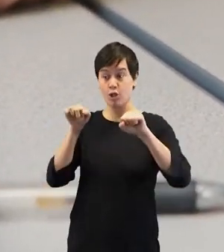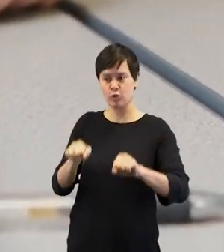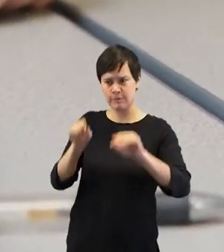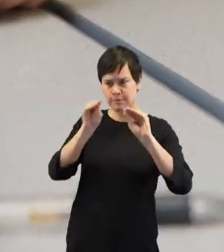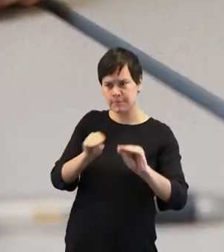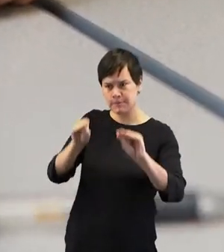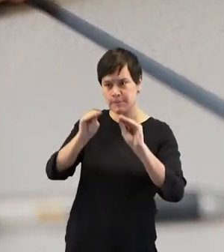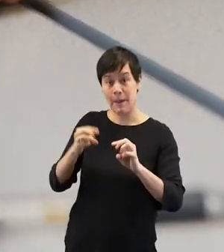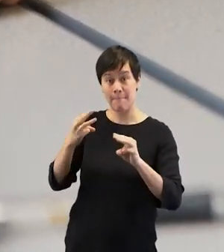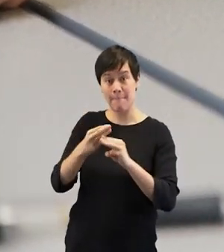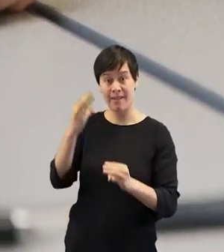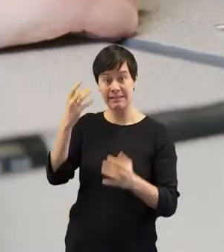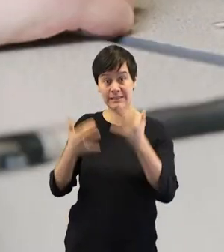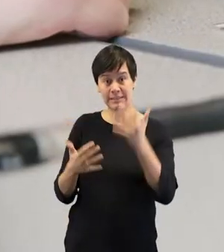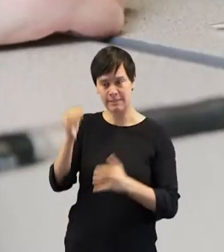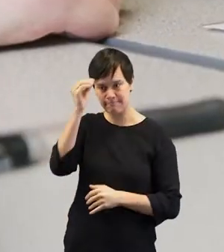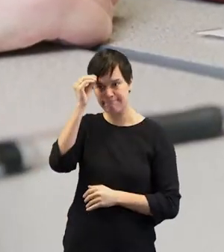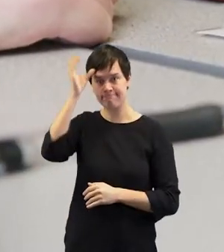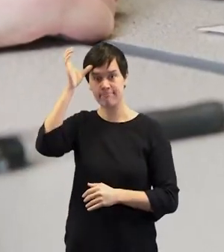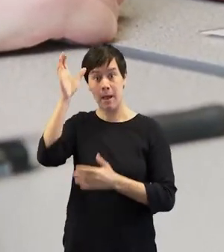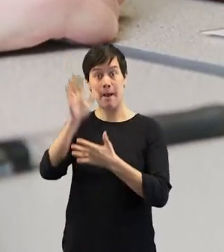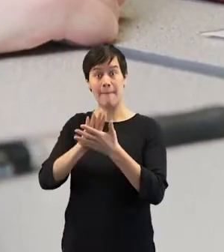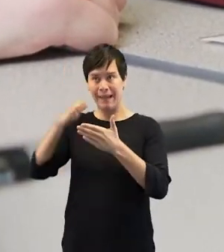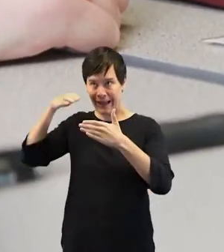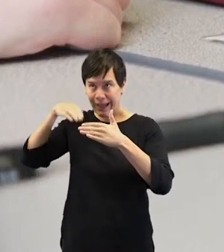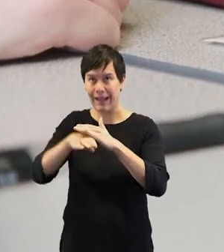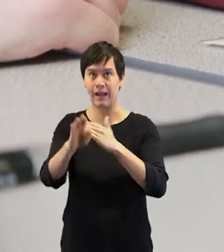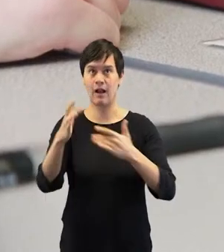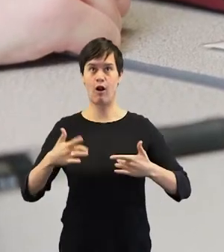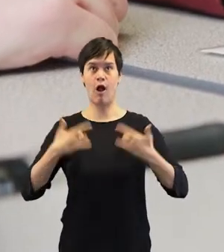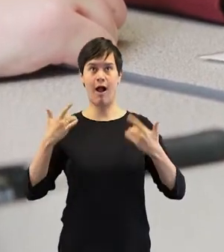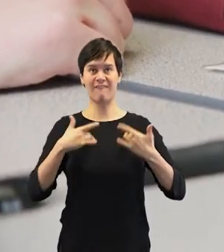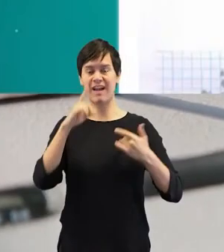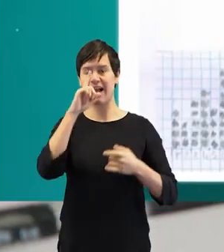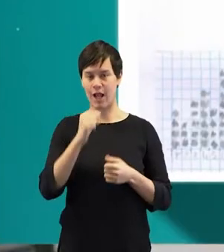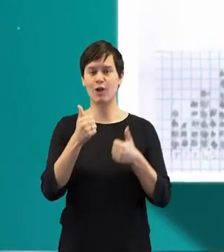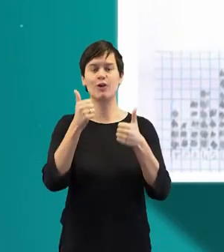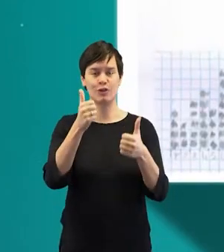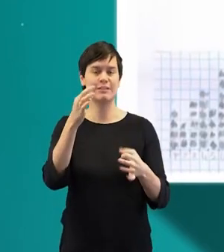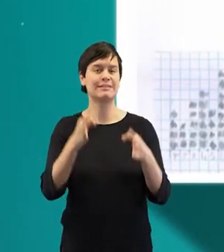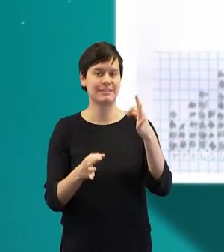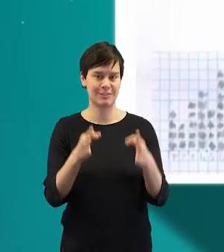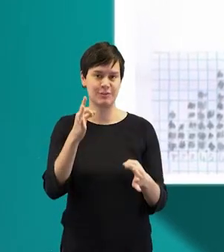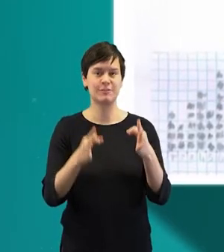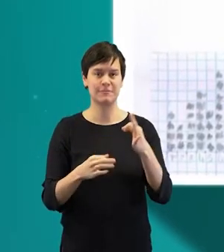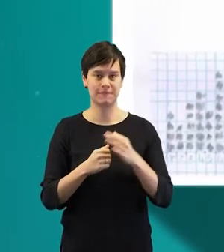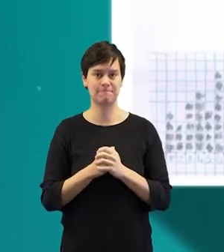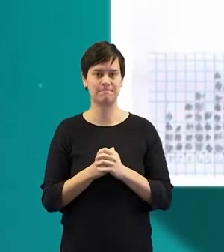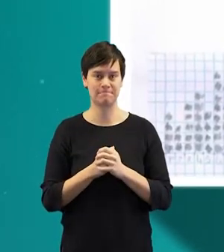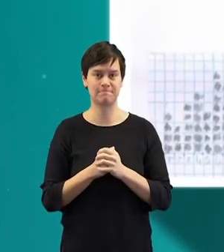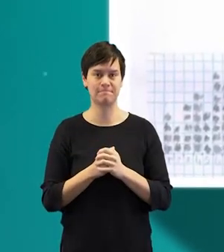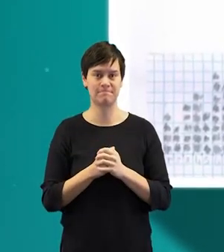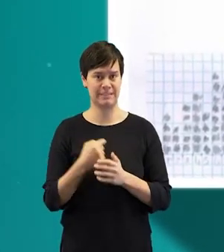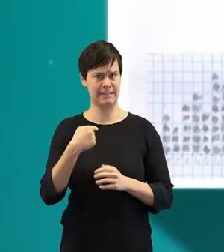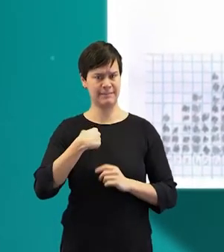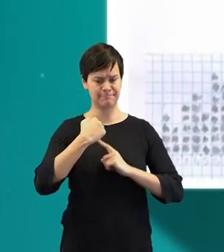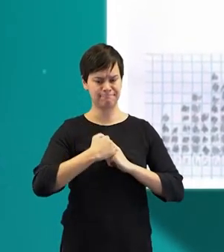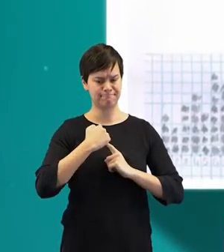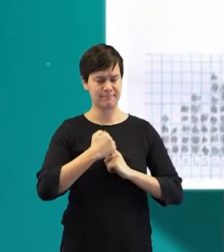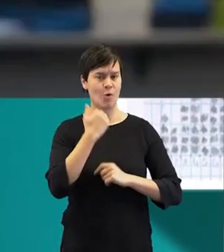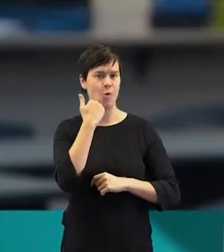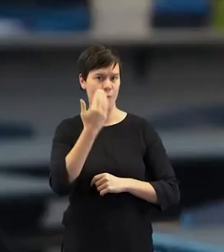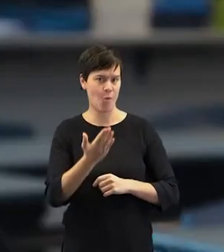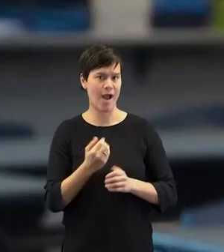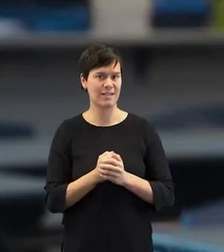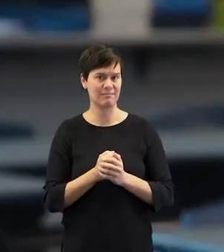be is mathematically and statistically literate, so that they have the knowledge to make good decisions in life. I'm always wanting to do